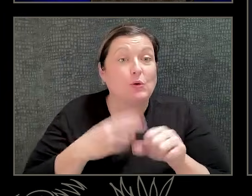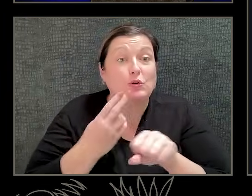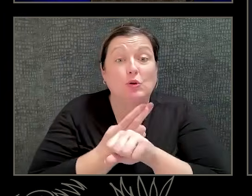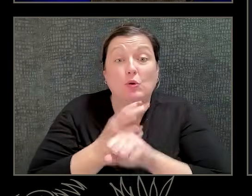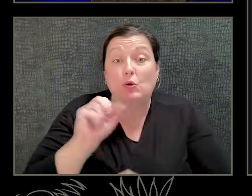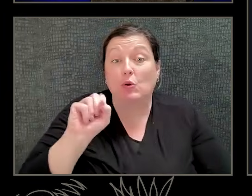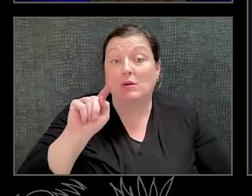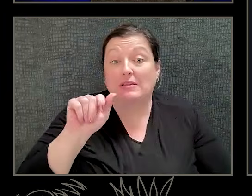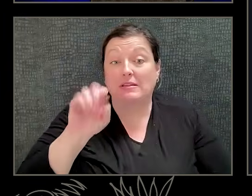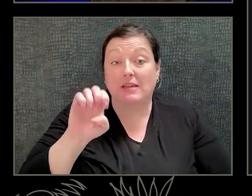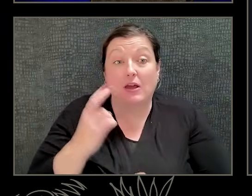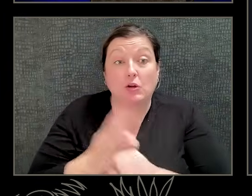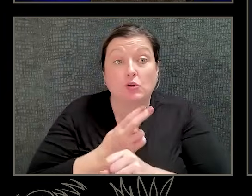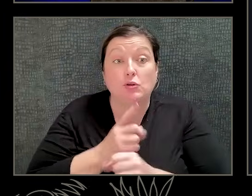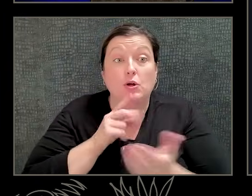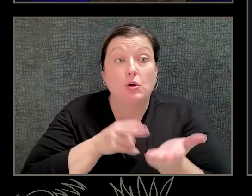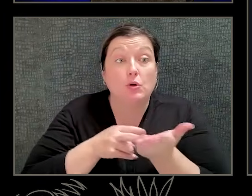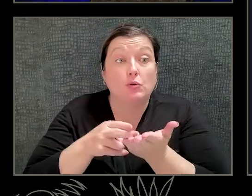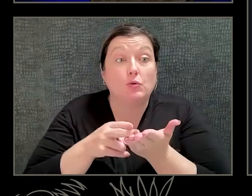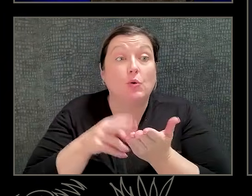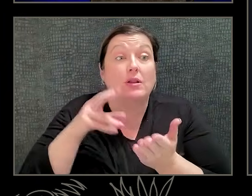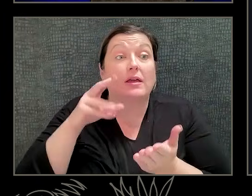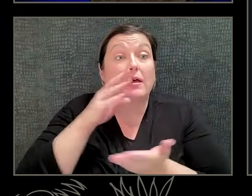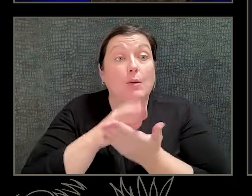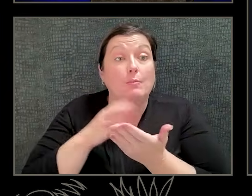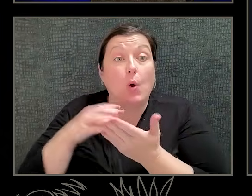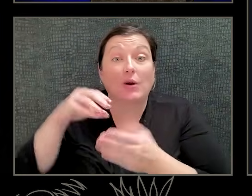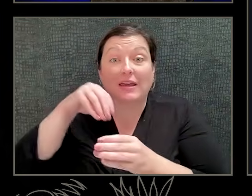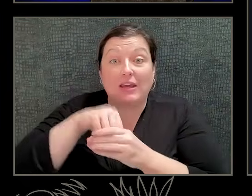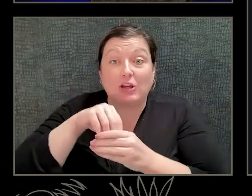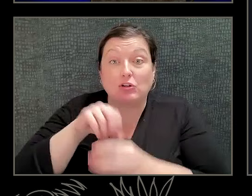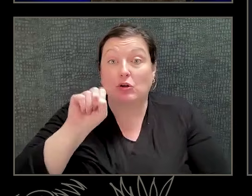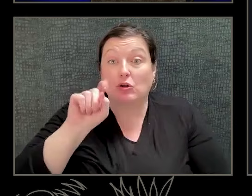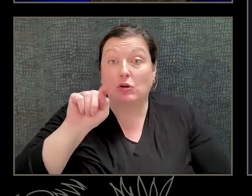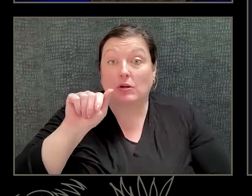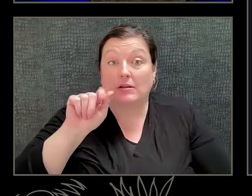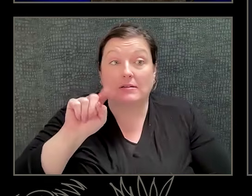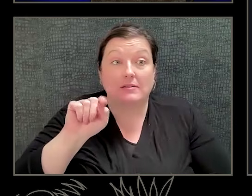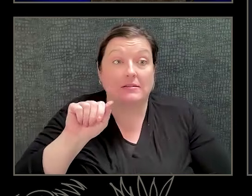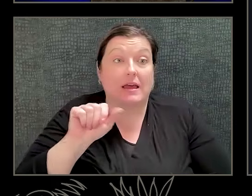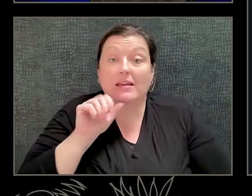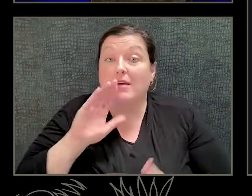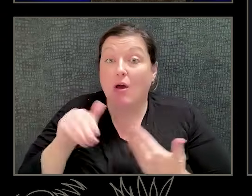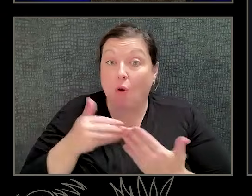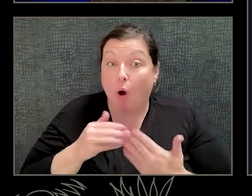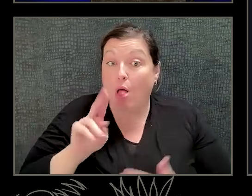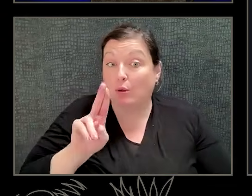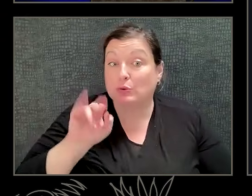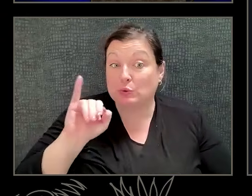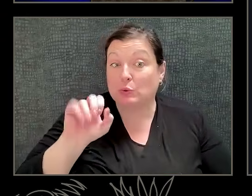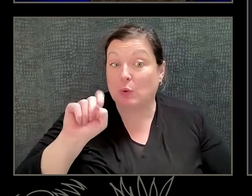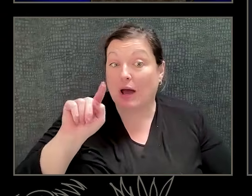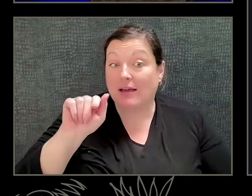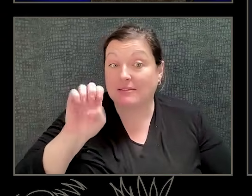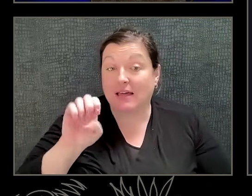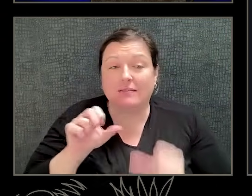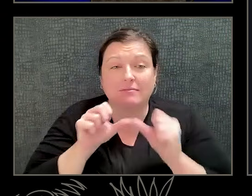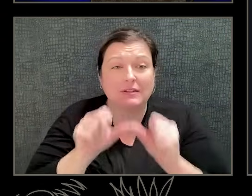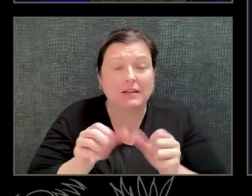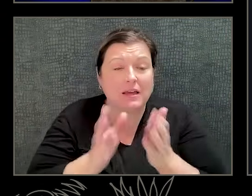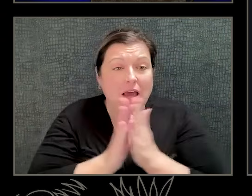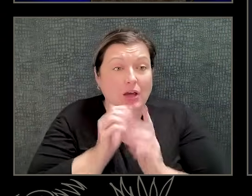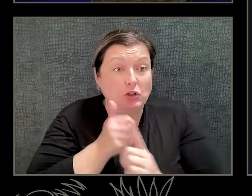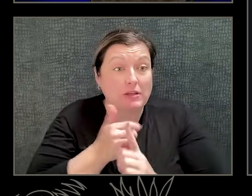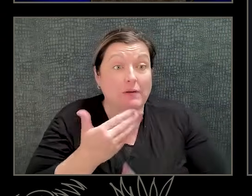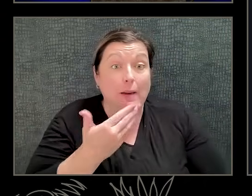it for a truly component internal local state and realize that not all state is UI state. And continue to ask yourself, is there a